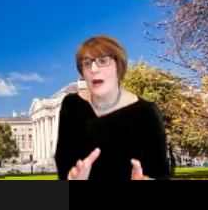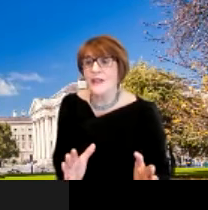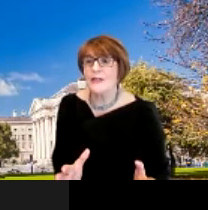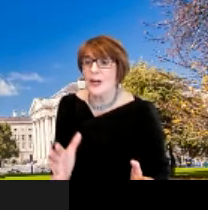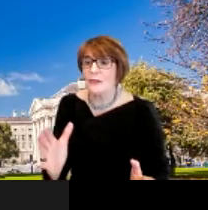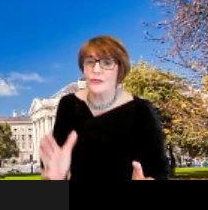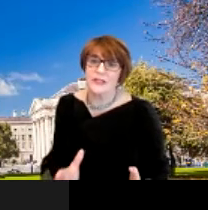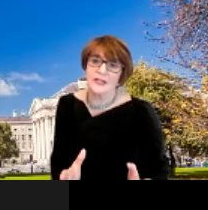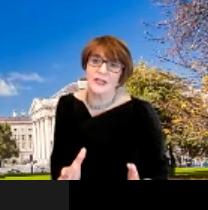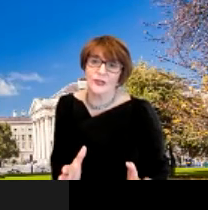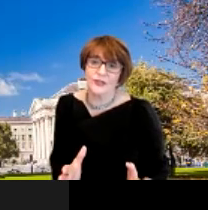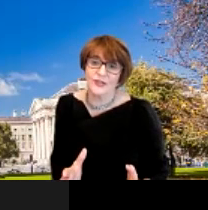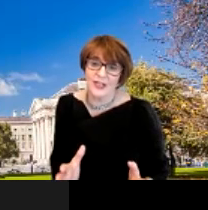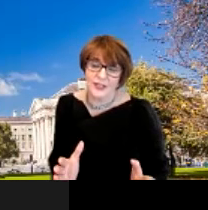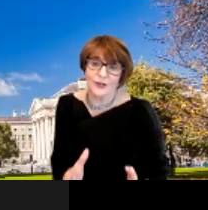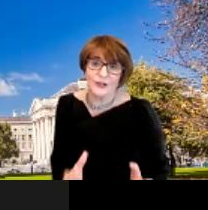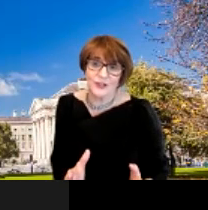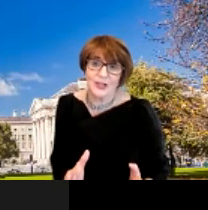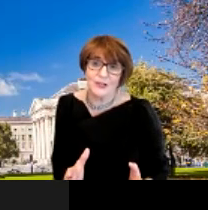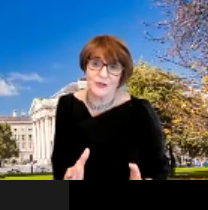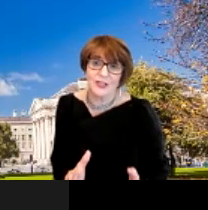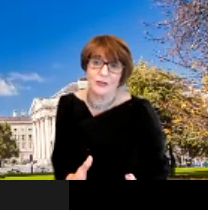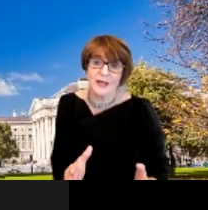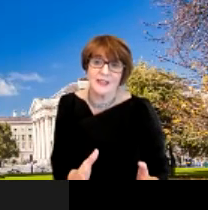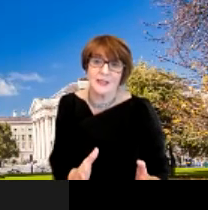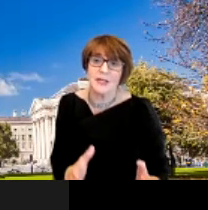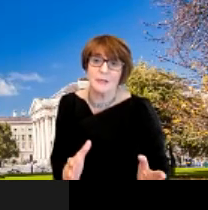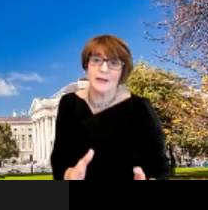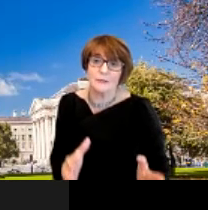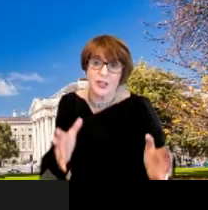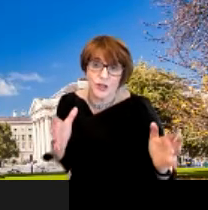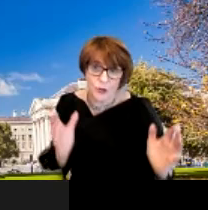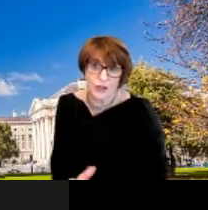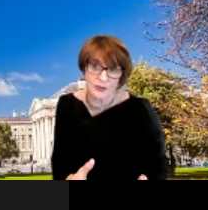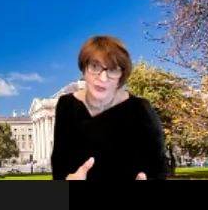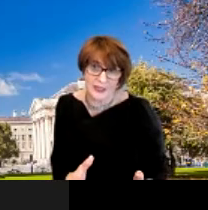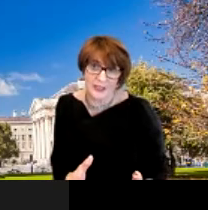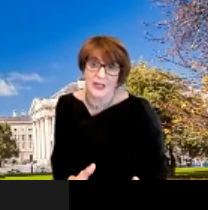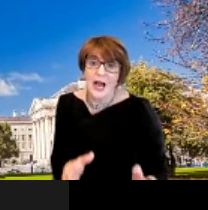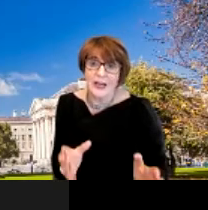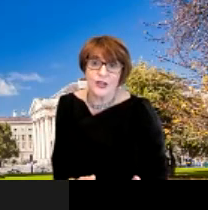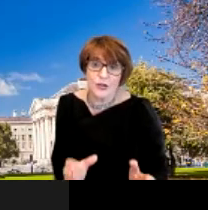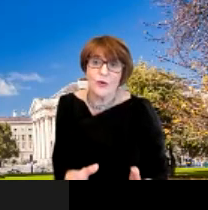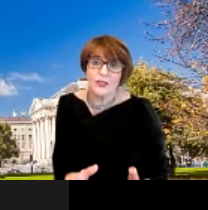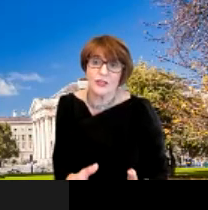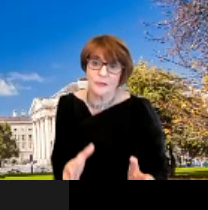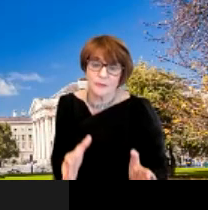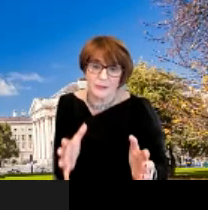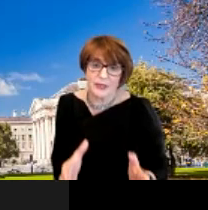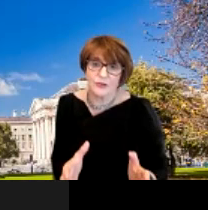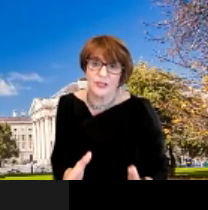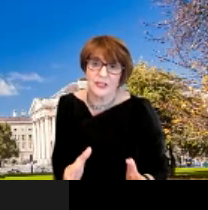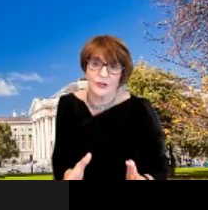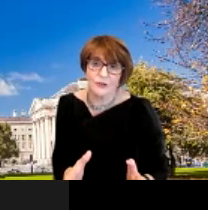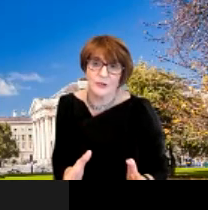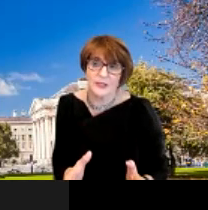And many of them, as Chris has said and others have said, are still restricted. So I think people have been hugely resilient. And I do want people